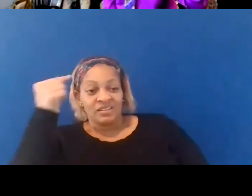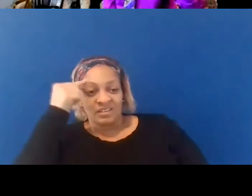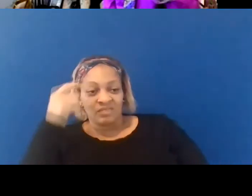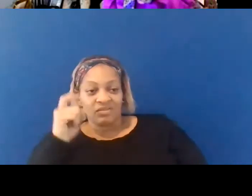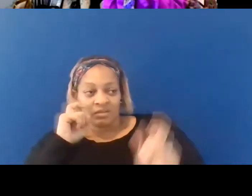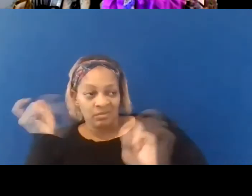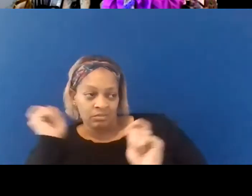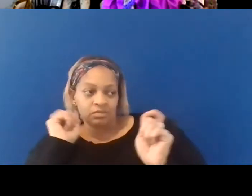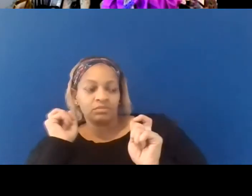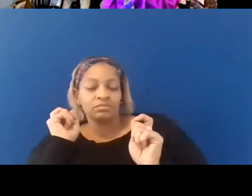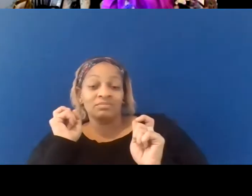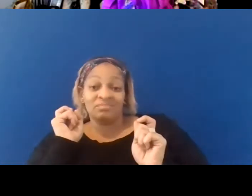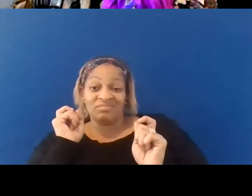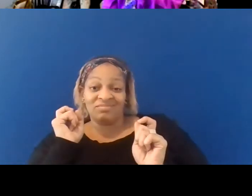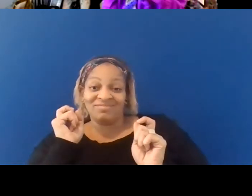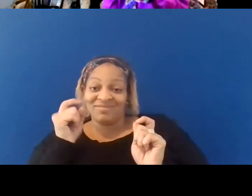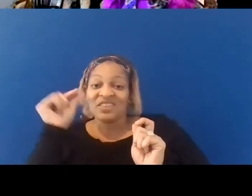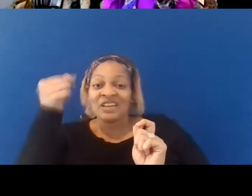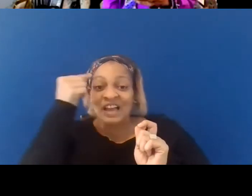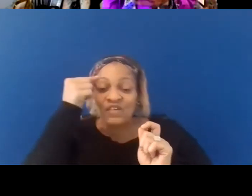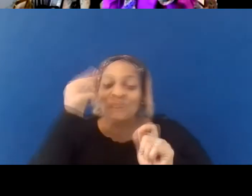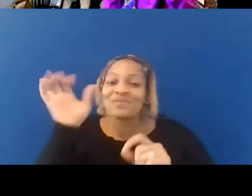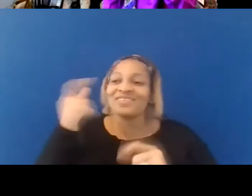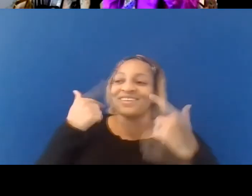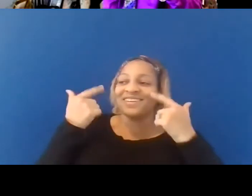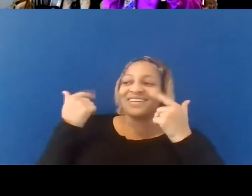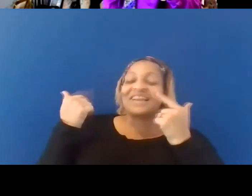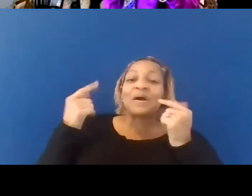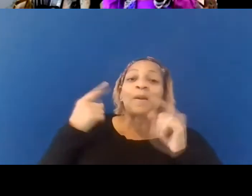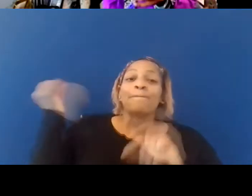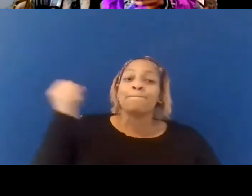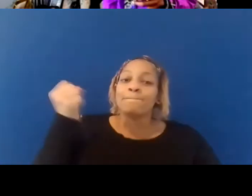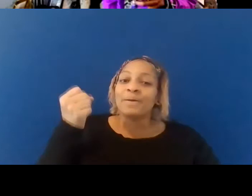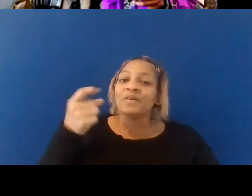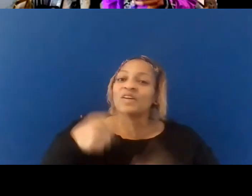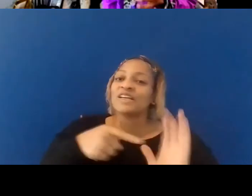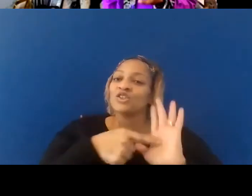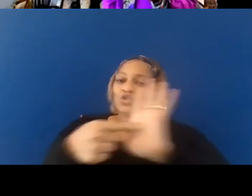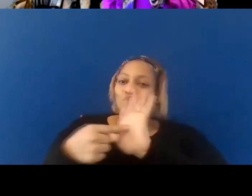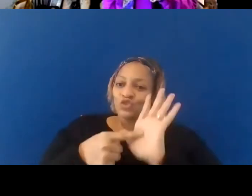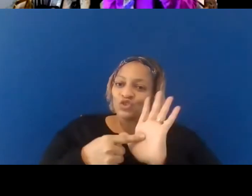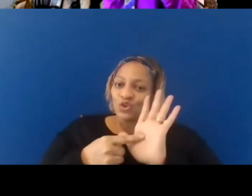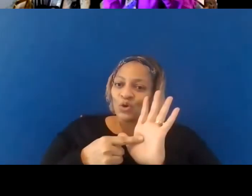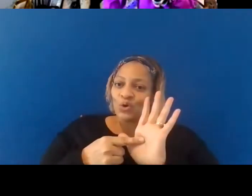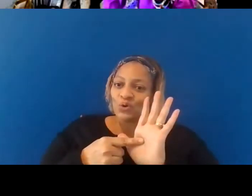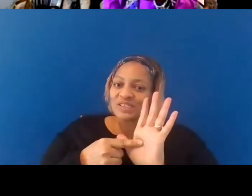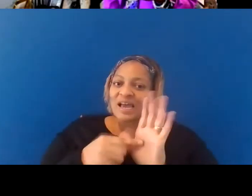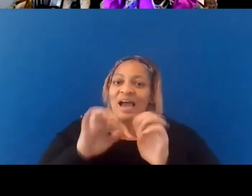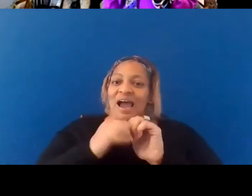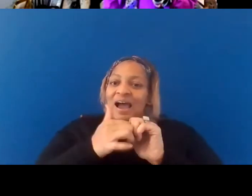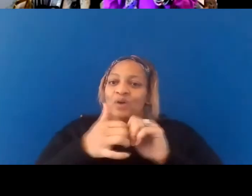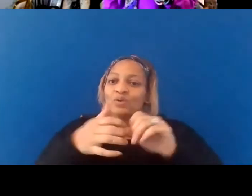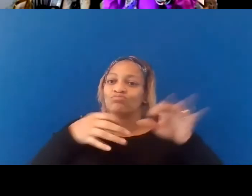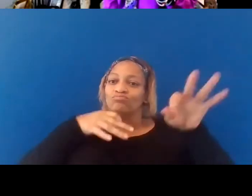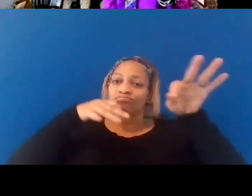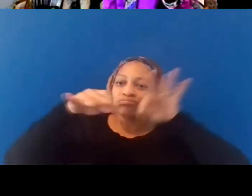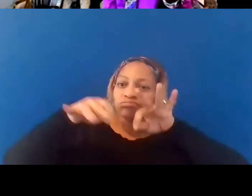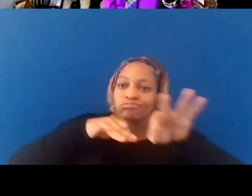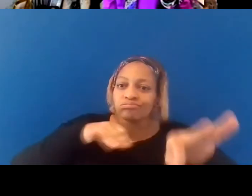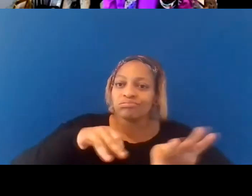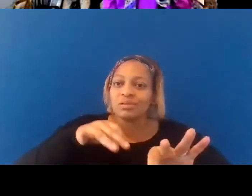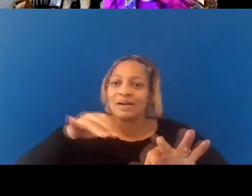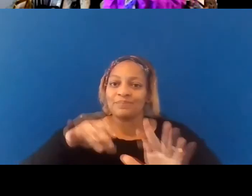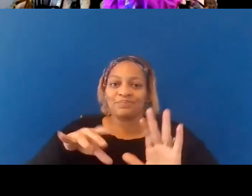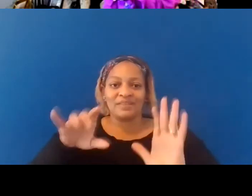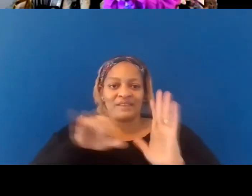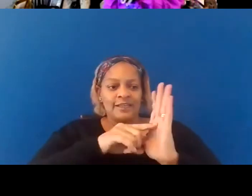then. Because it gives us a way of demonstrating, of identifying the